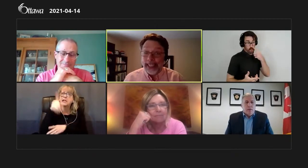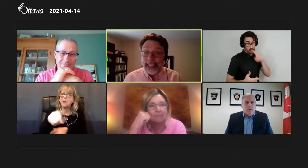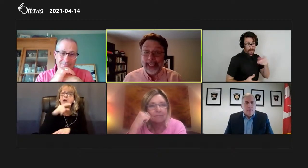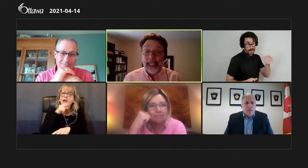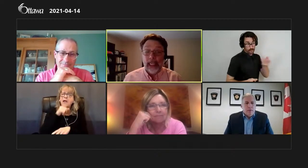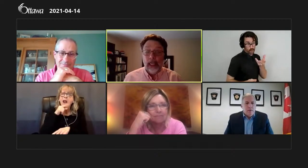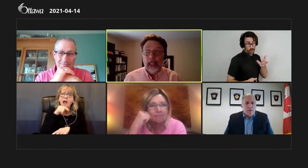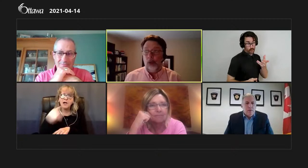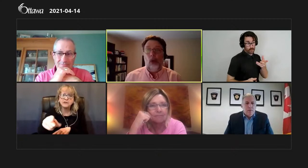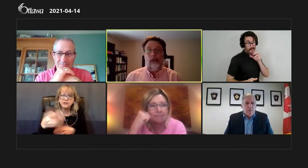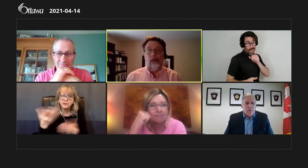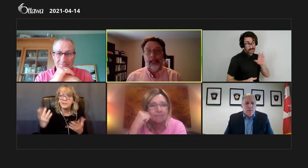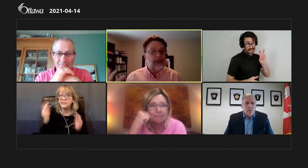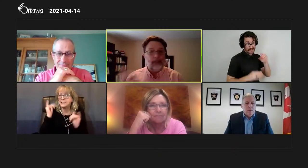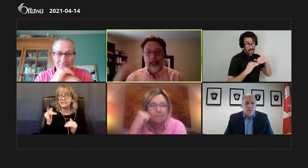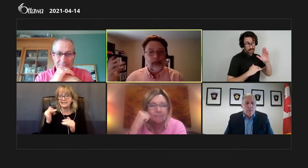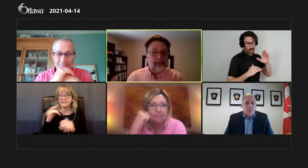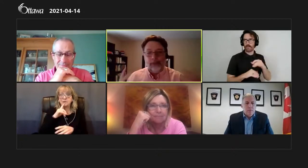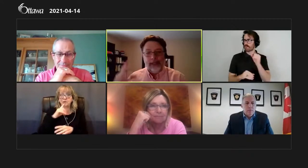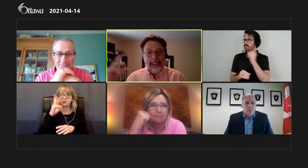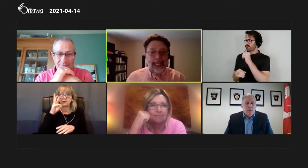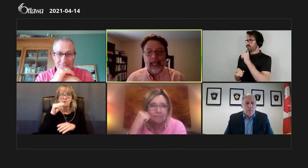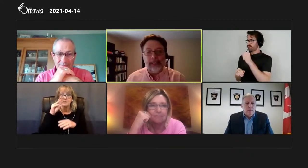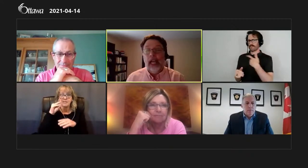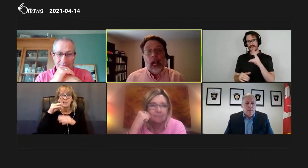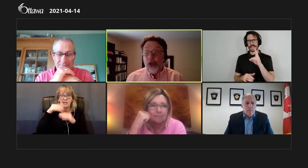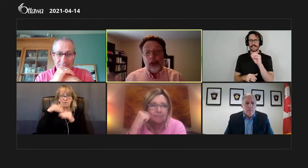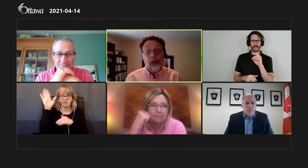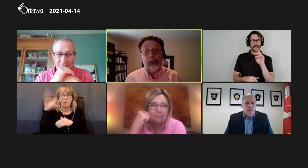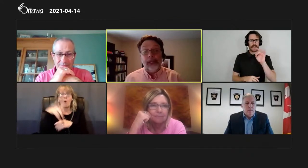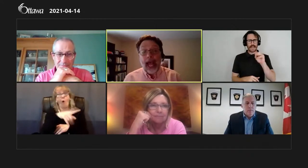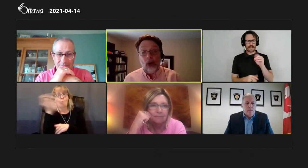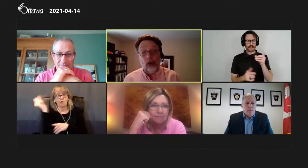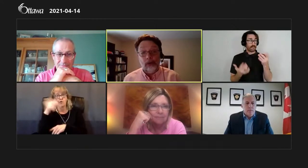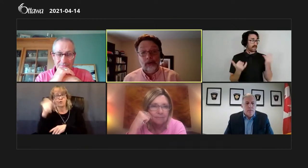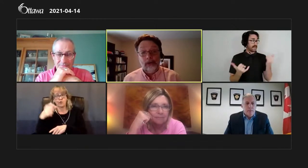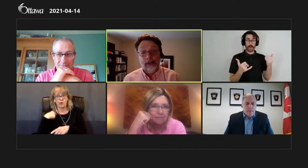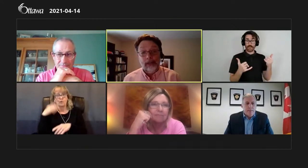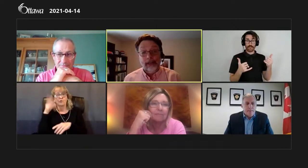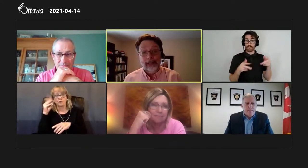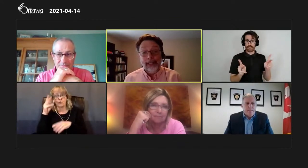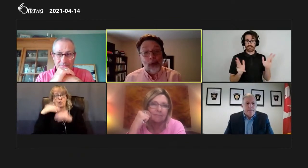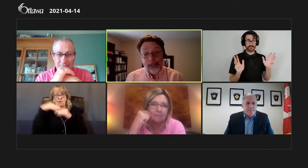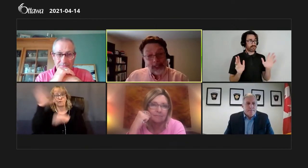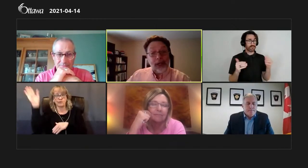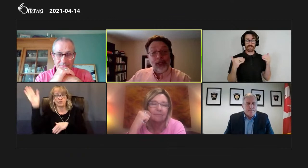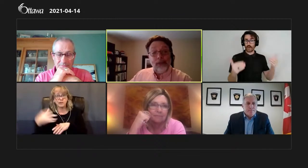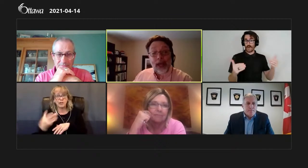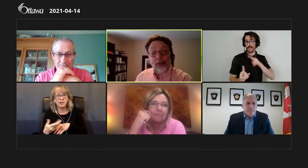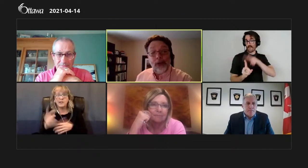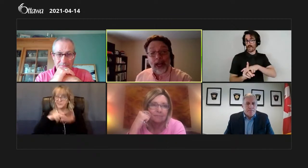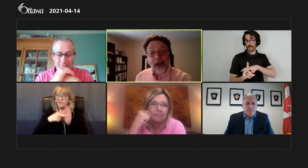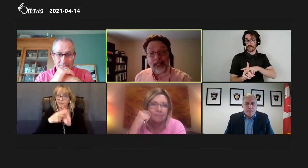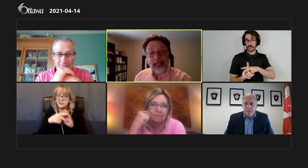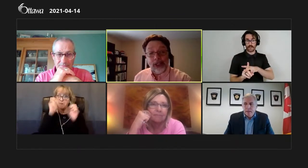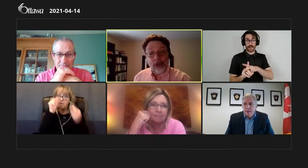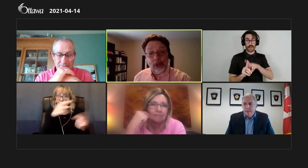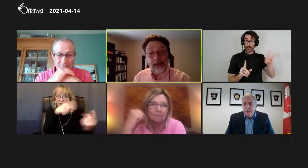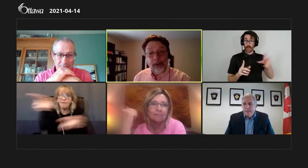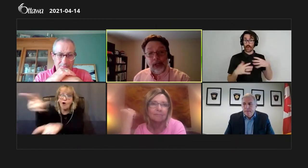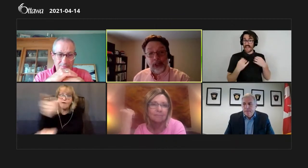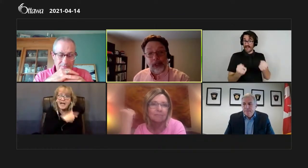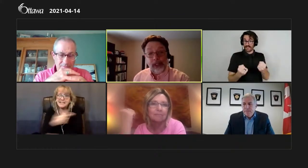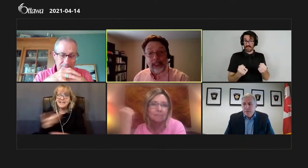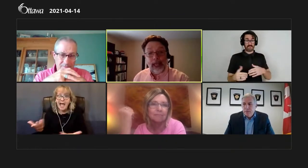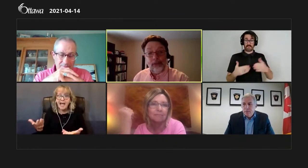over 60? And they said, oh, well, yes. And they were 70 and 80. And I said, you're eligible now. It doesn't actually matter about your health conditions, really,